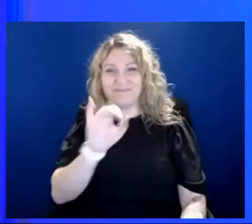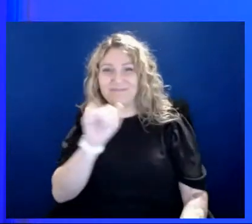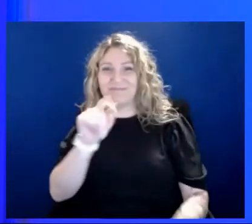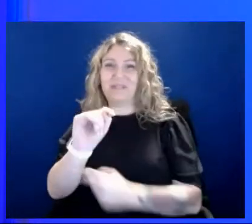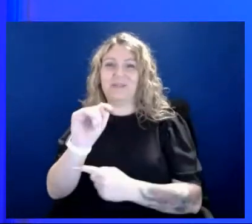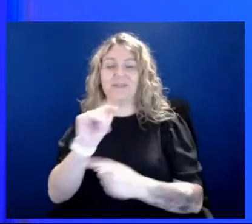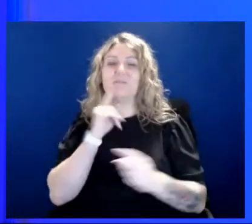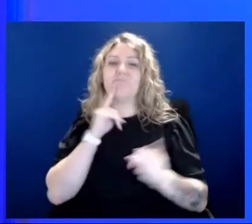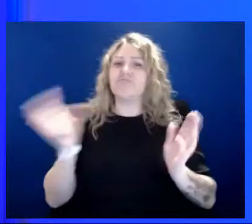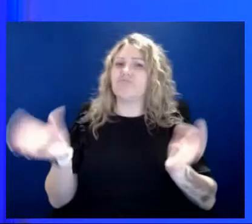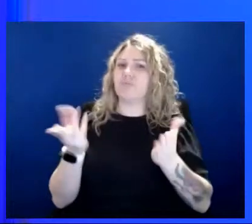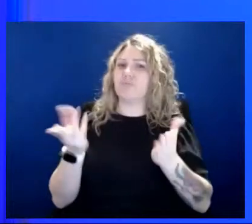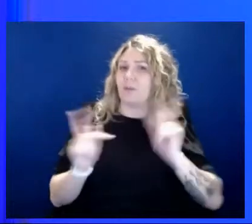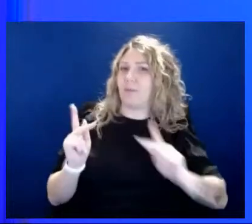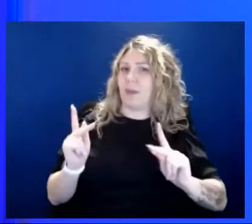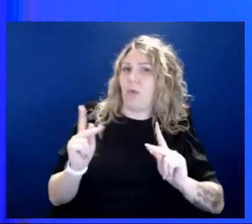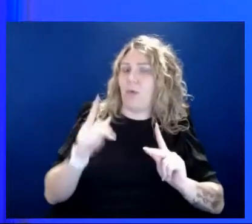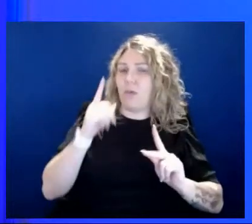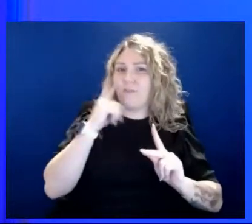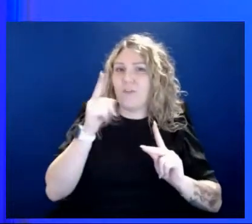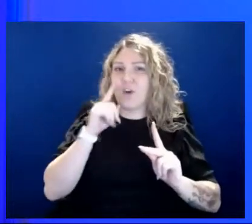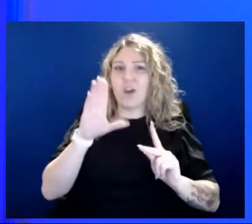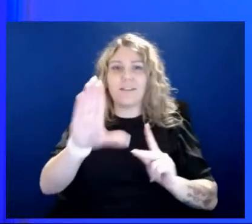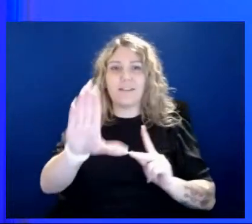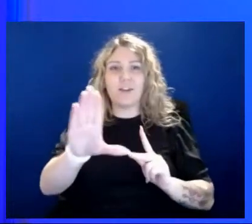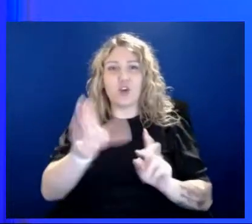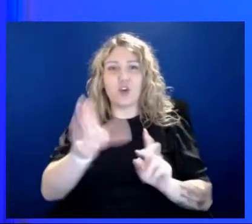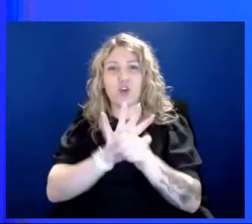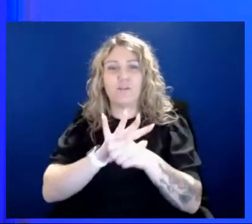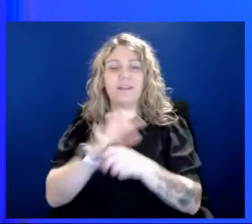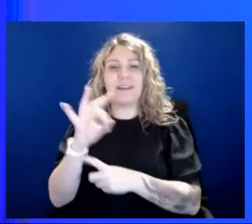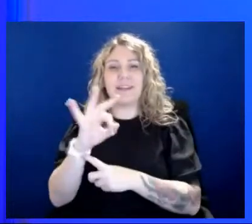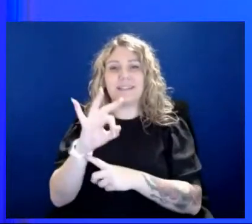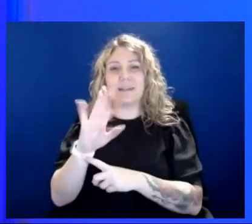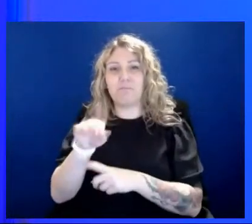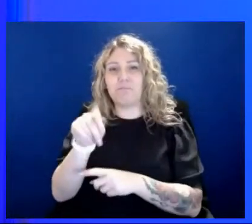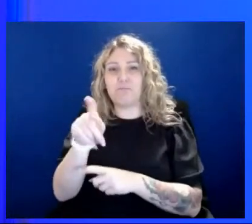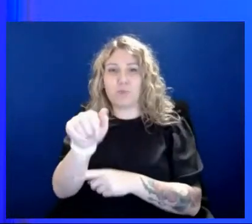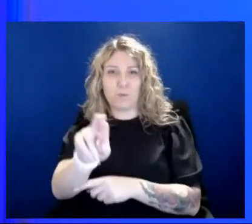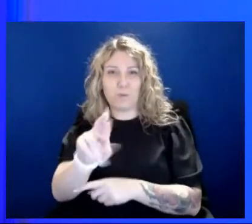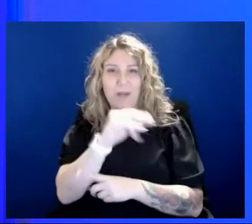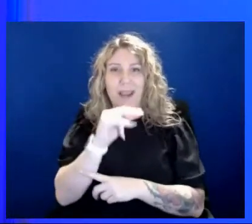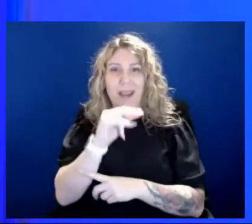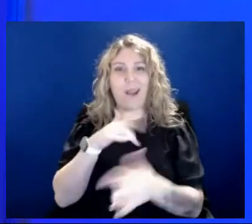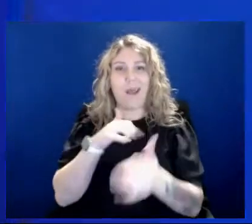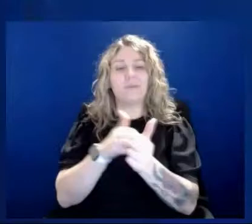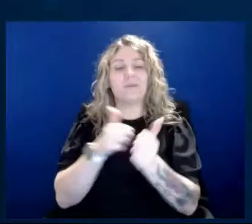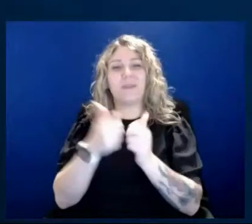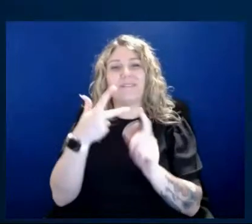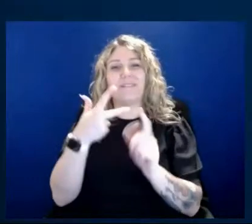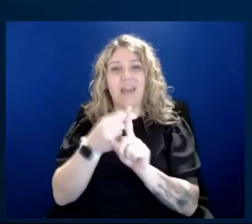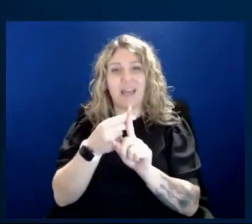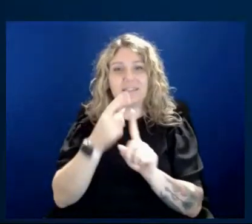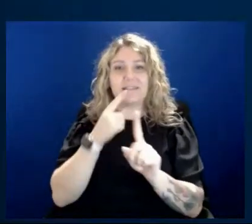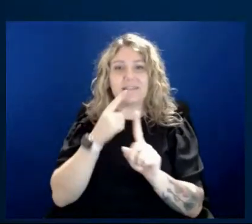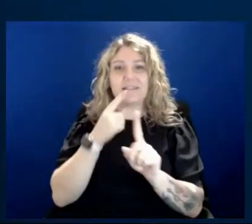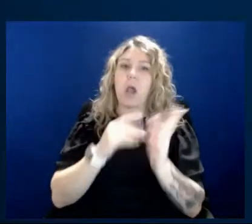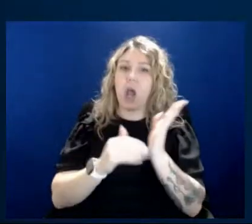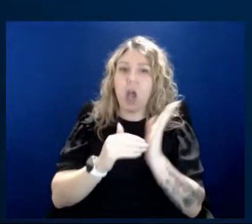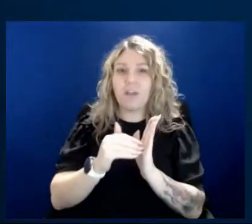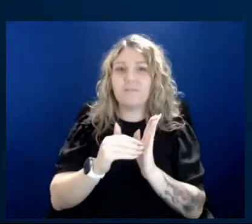people to get their COVID-19 booster and to get up to date on their vaccination, something I know that is oftentimes covered on this